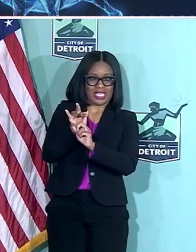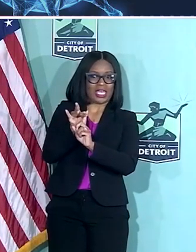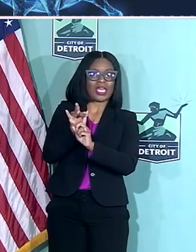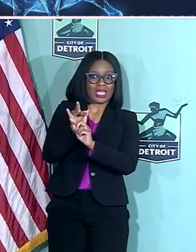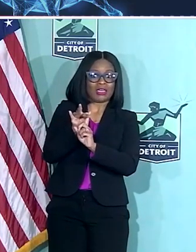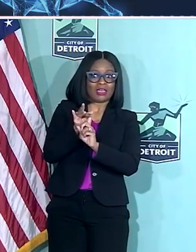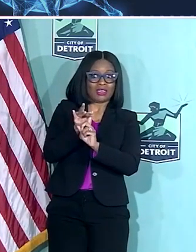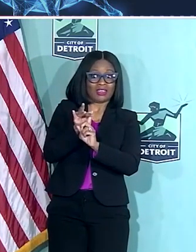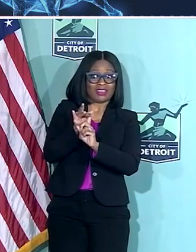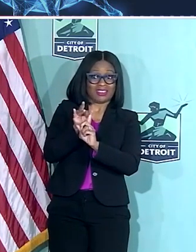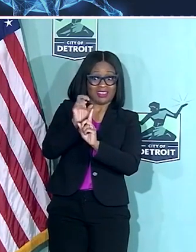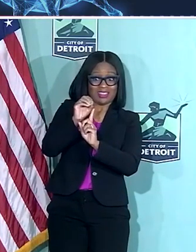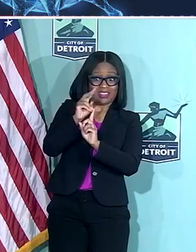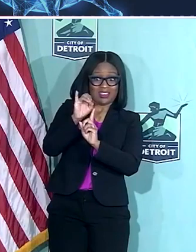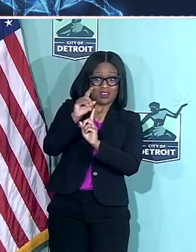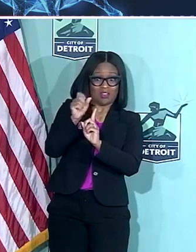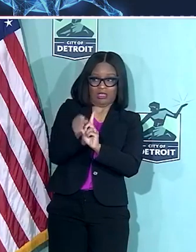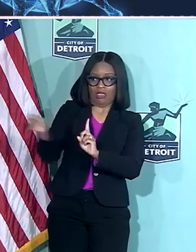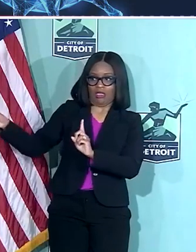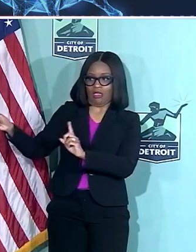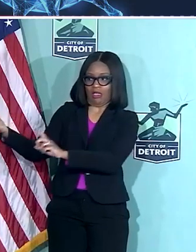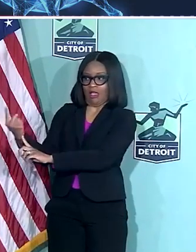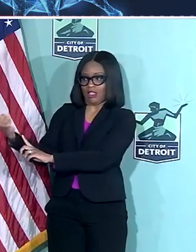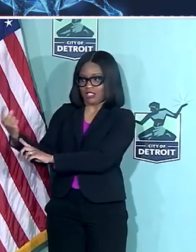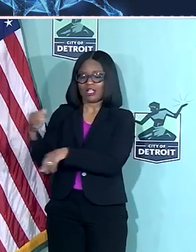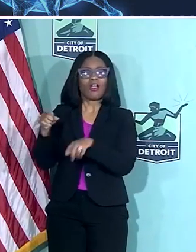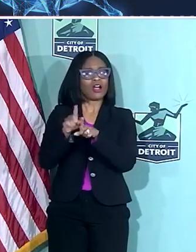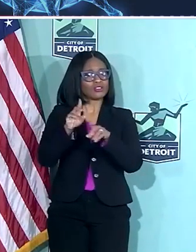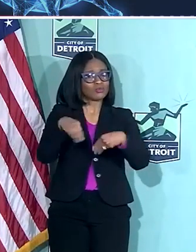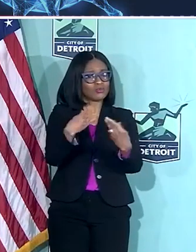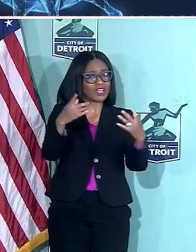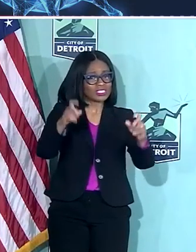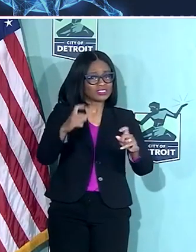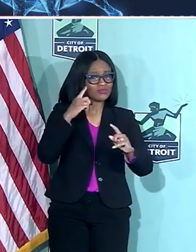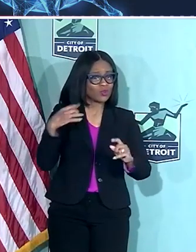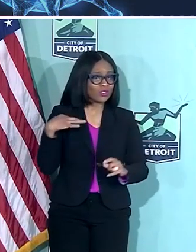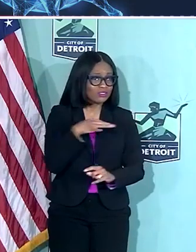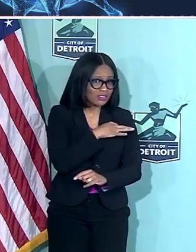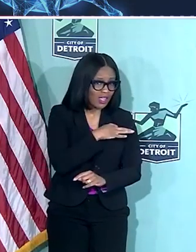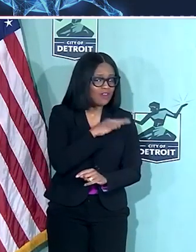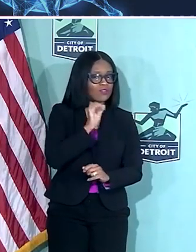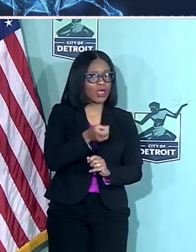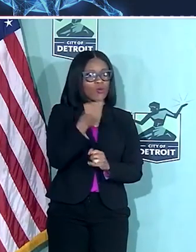residents. We also provided some testing for the staff. And I think that's one of the biggest